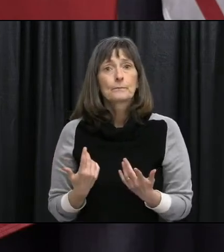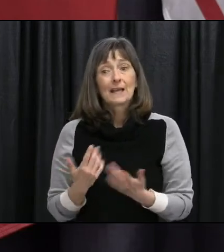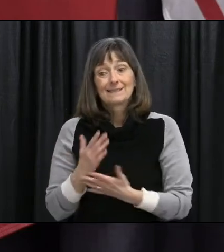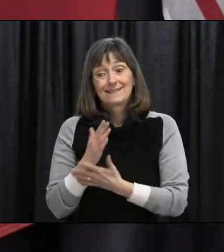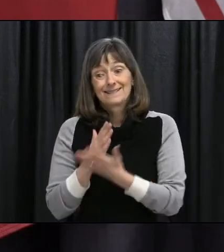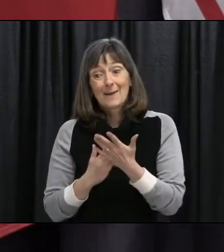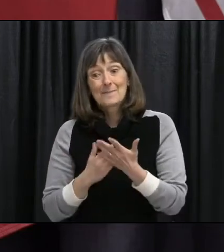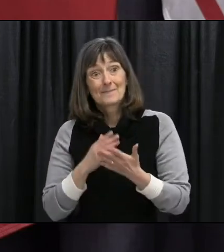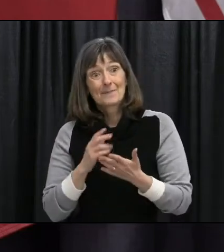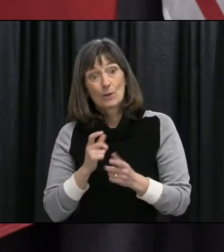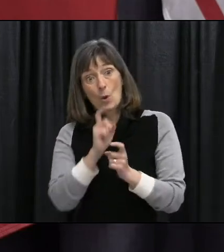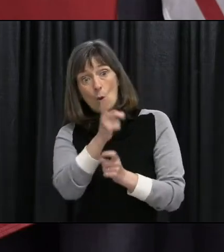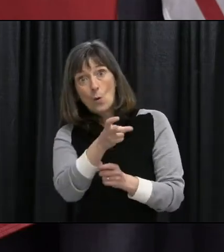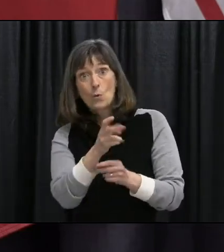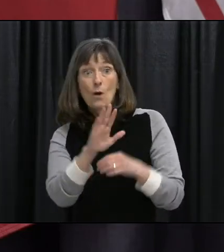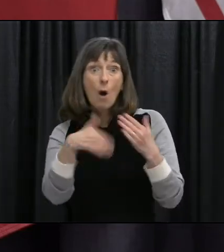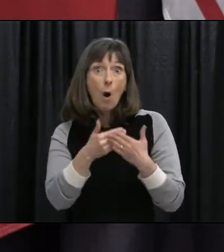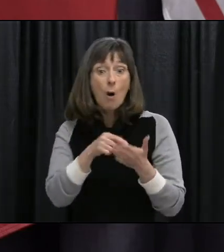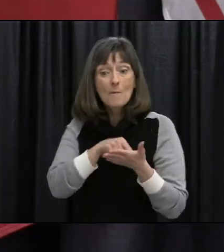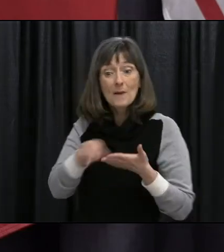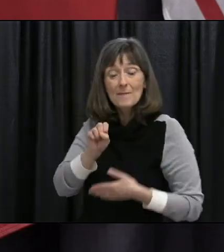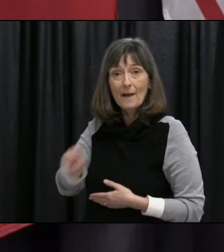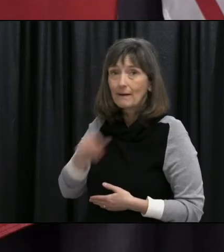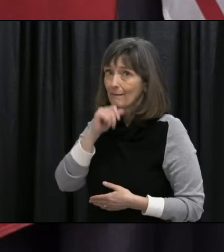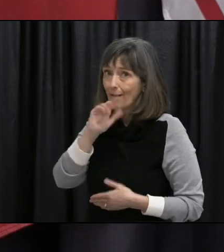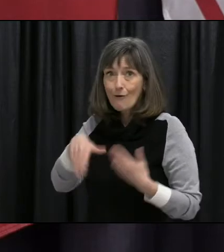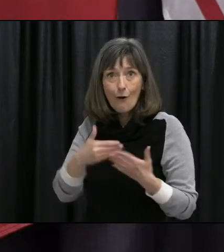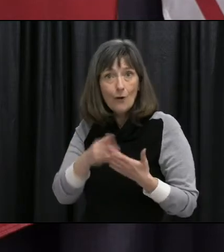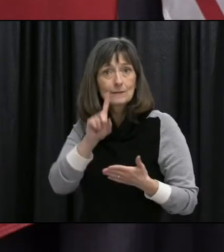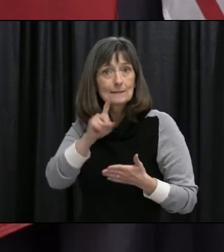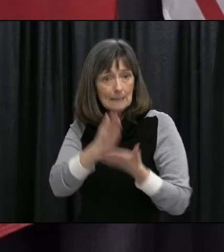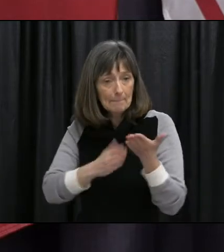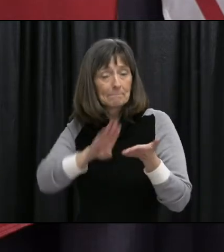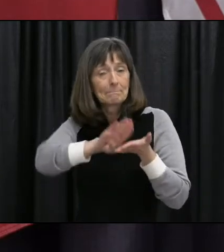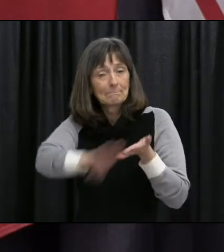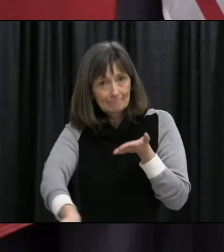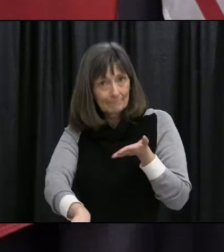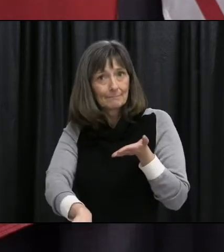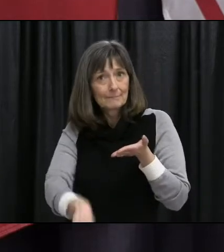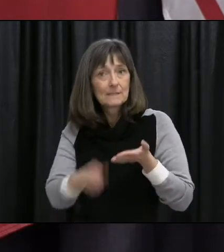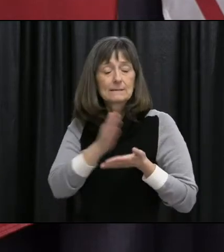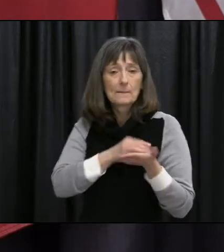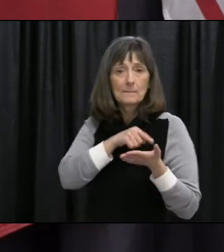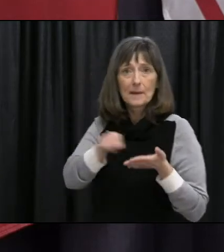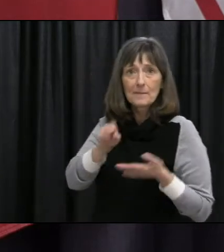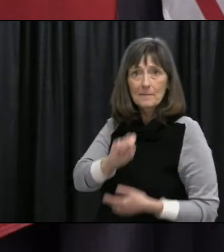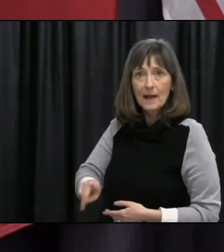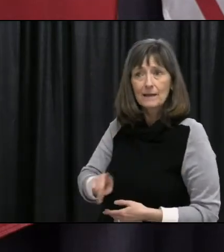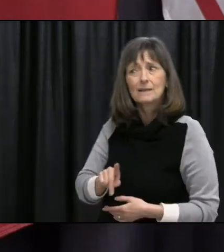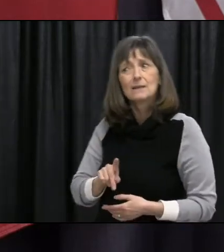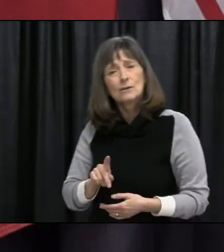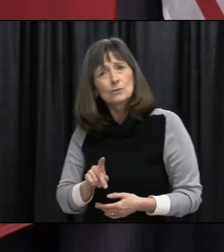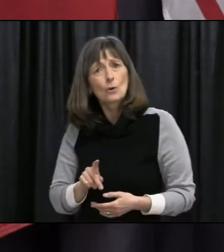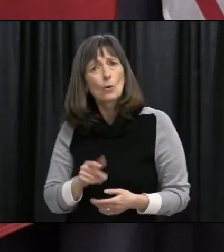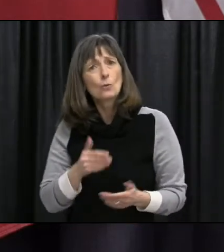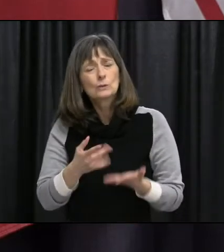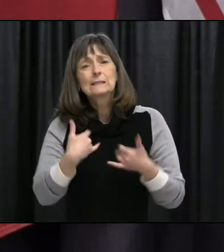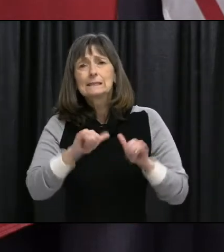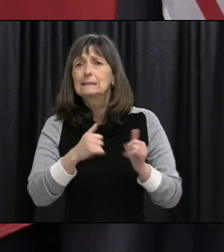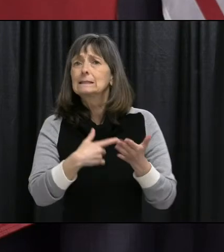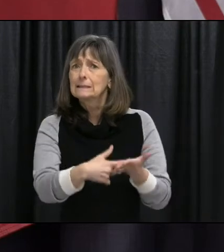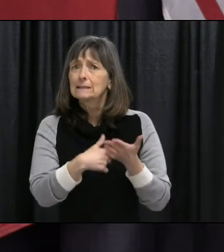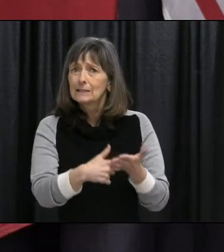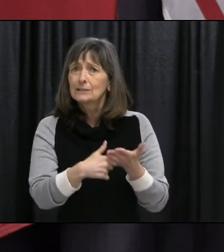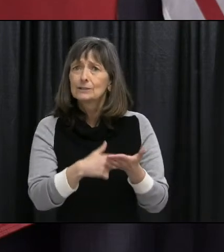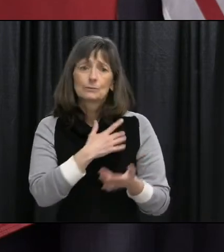be forgivable as well. So there's a lot of federal programs out there. There's some provincial support coming, but in some